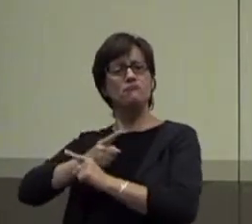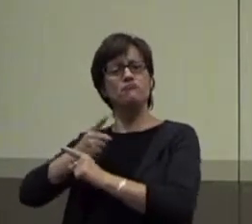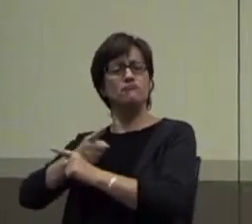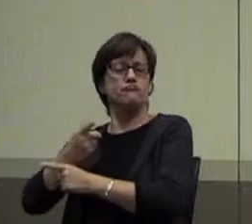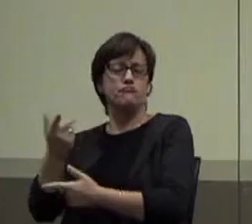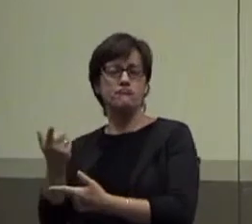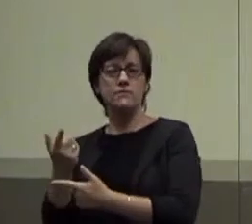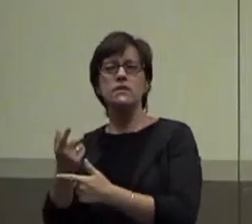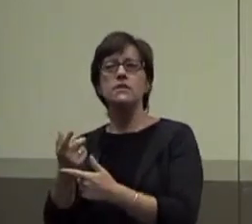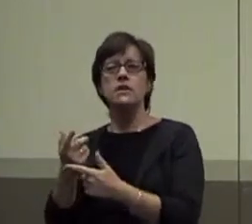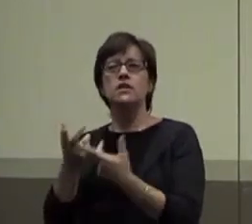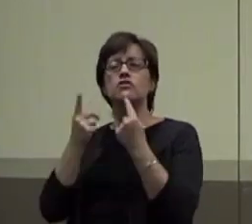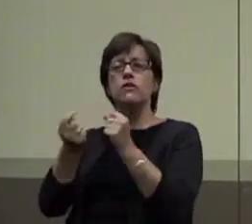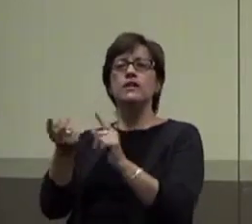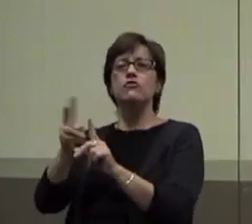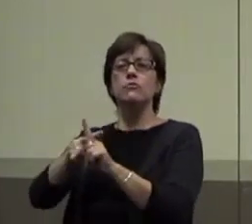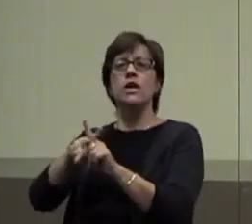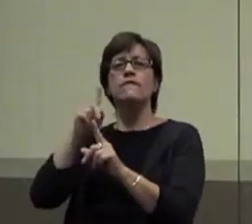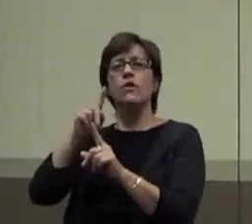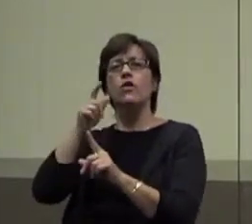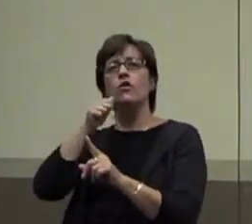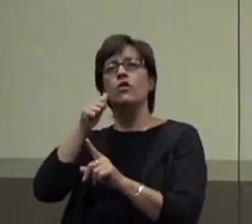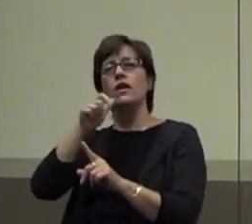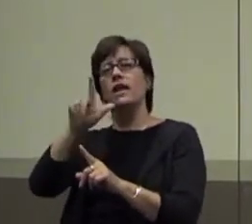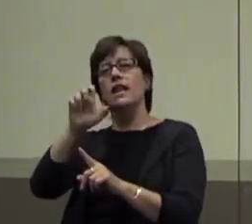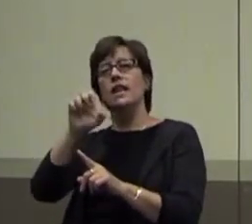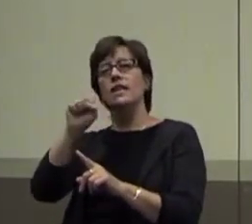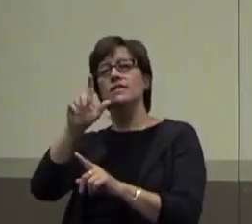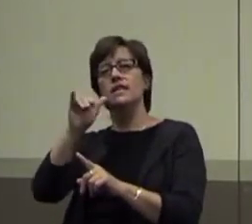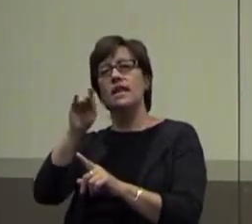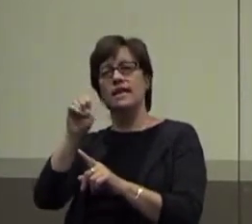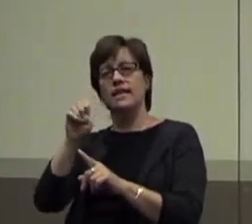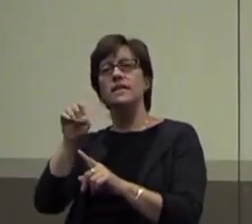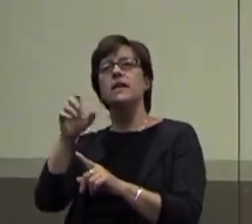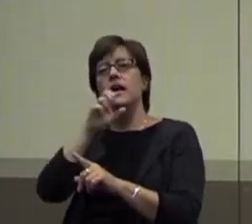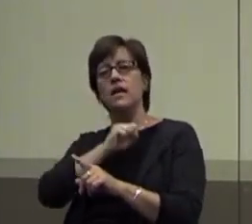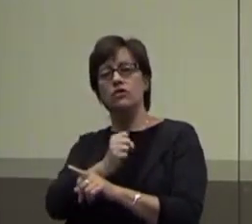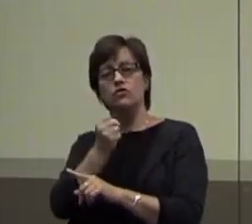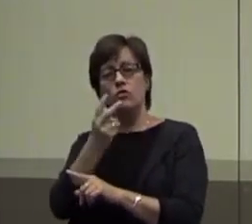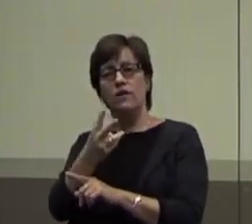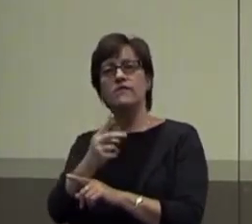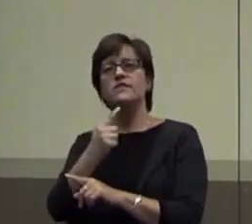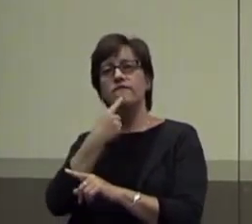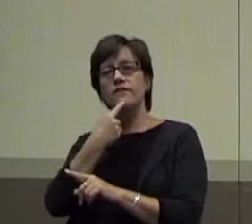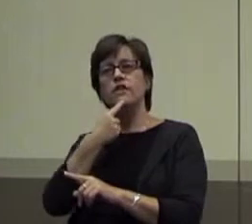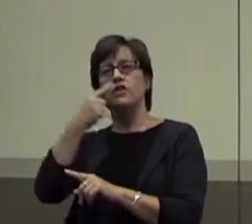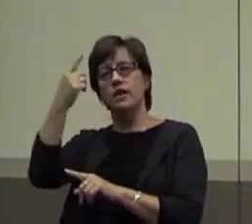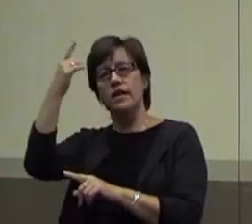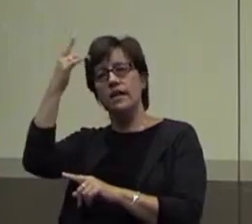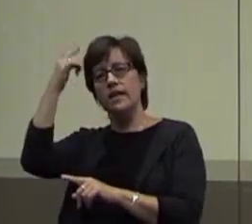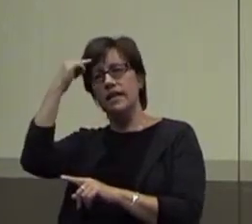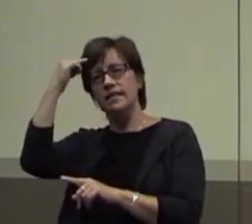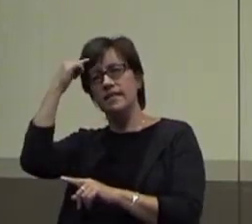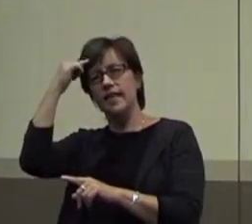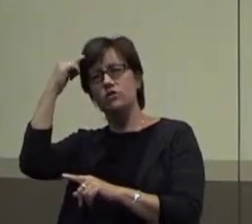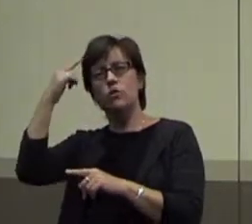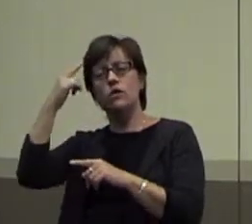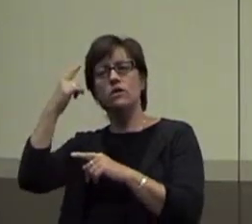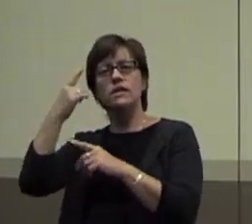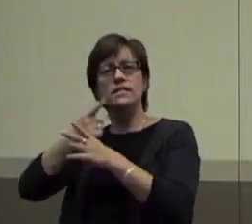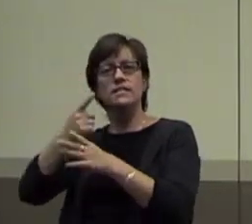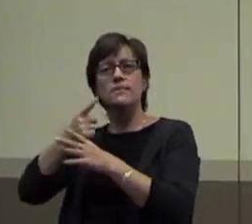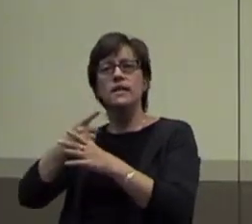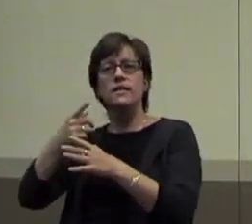let's see if we can apply those for Leslie. Leslie's 12. She has severe intellectual disabilities, does not use words, and hits